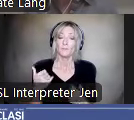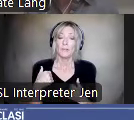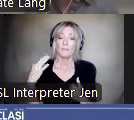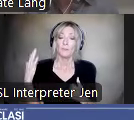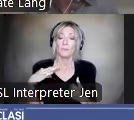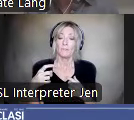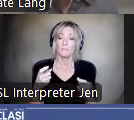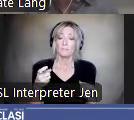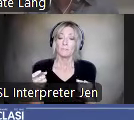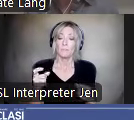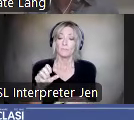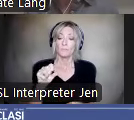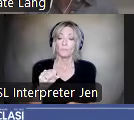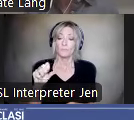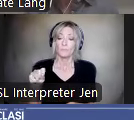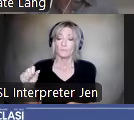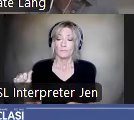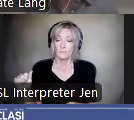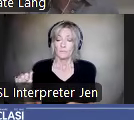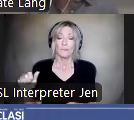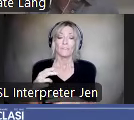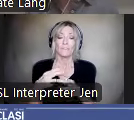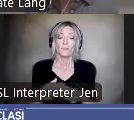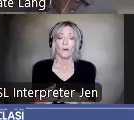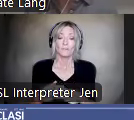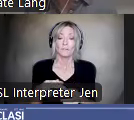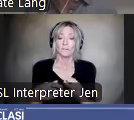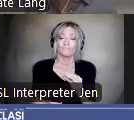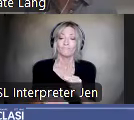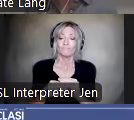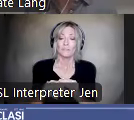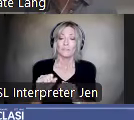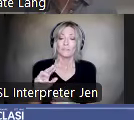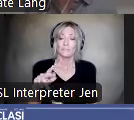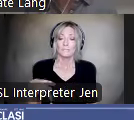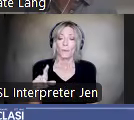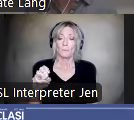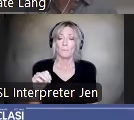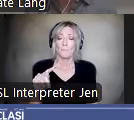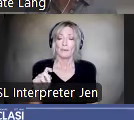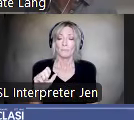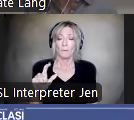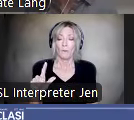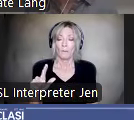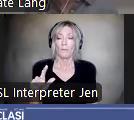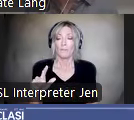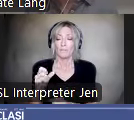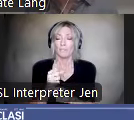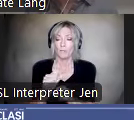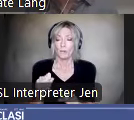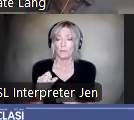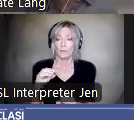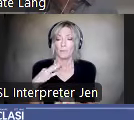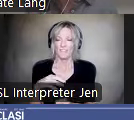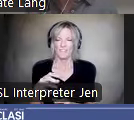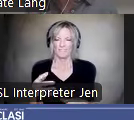administered by the Social Security Administration called Supplemental Security Income Benefits, or SSI, that's covered by